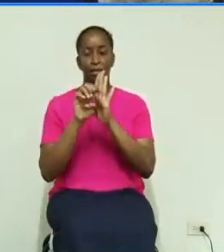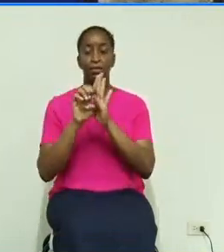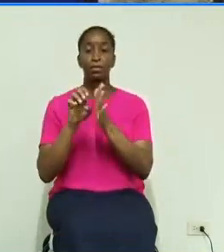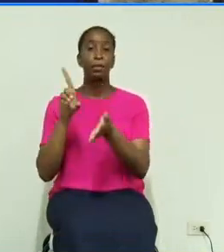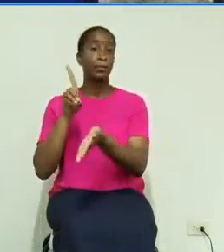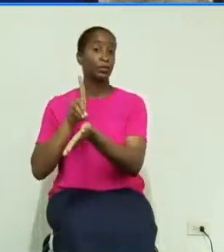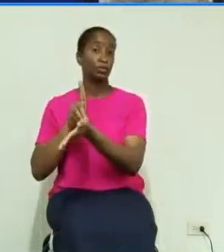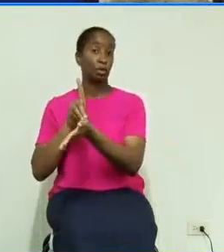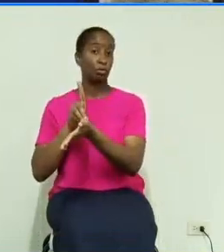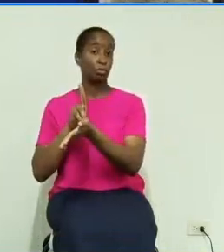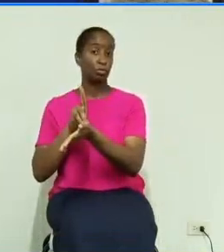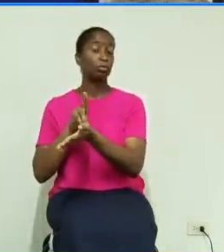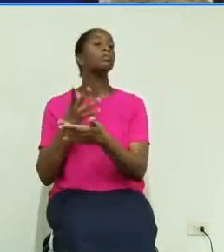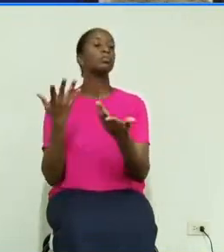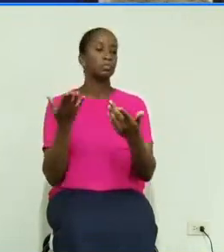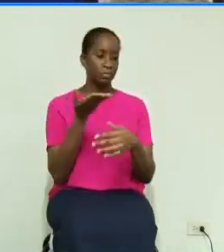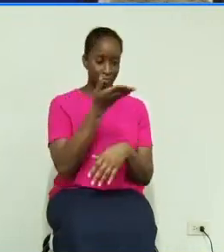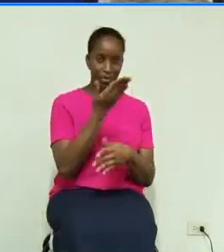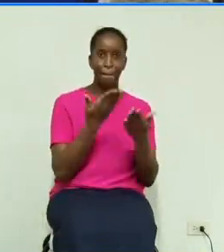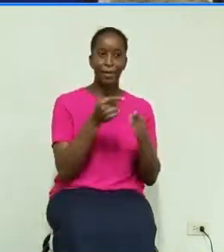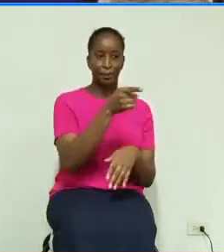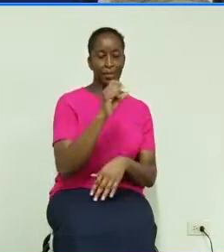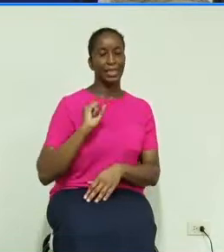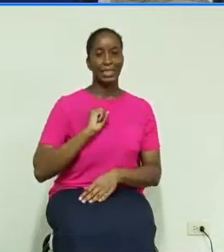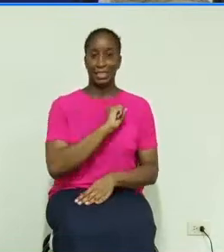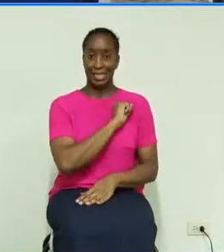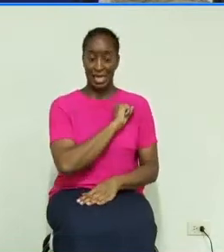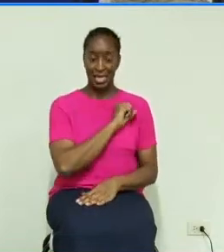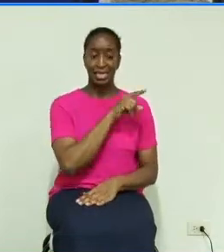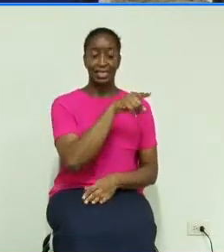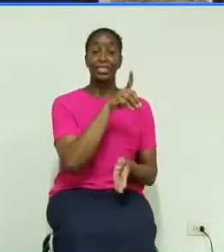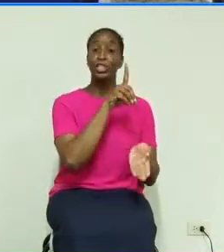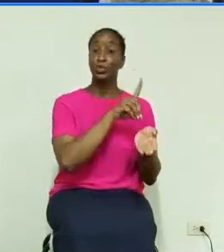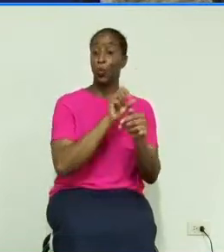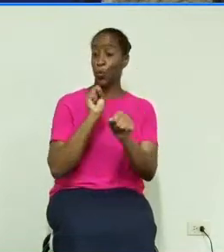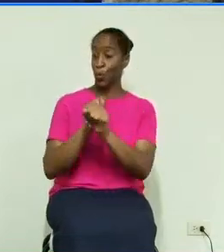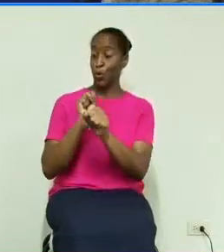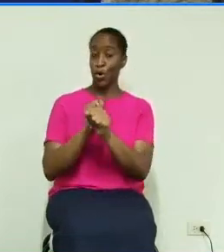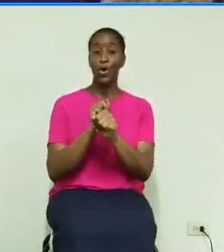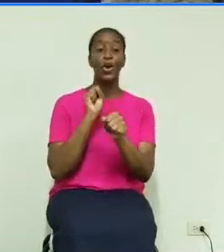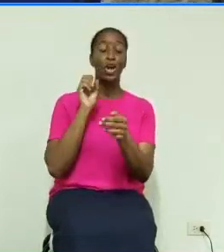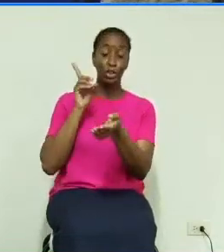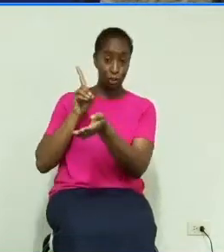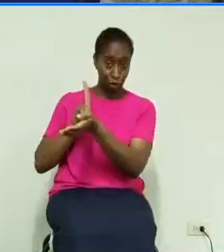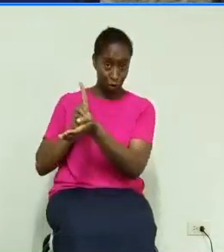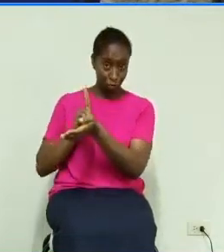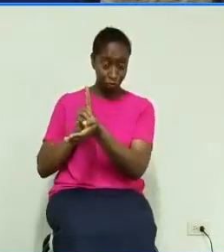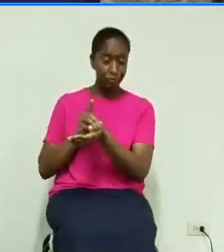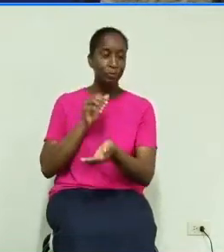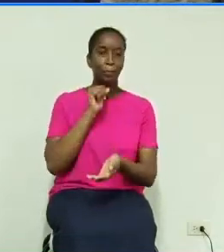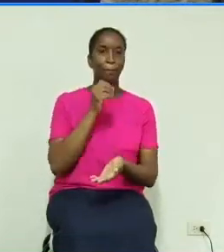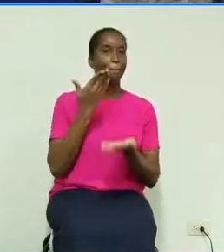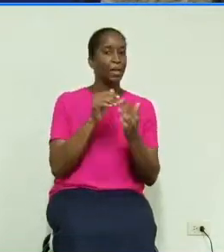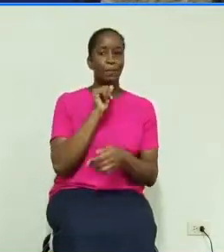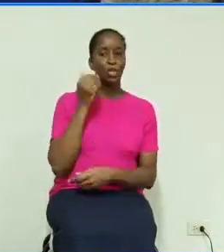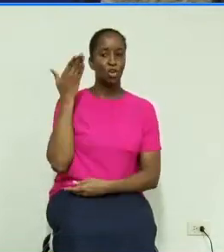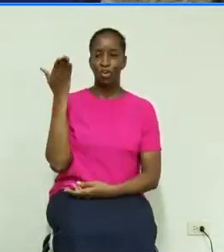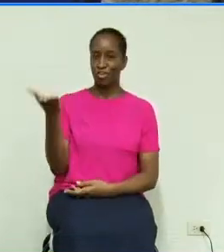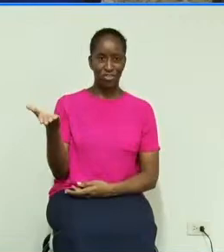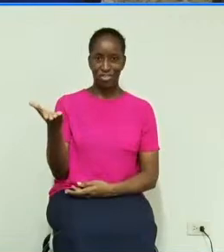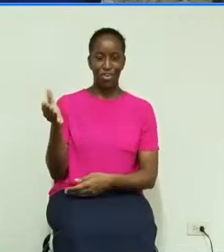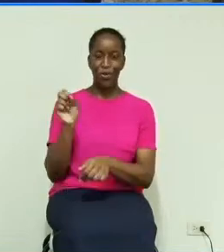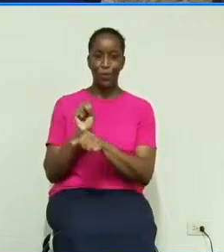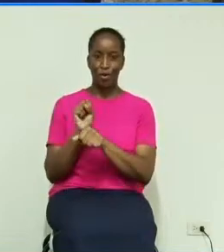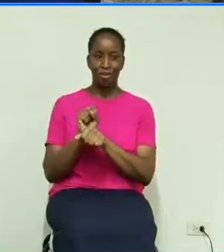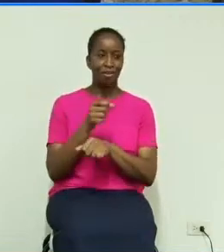you are not there, if you are not in your office, if you are in the Senate the whole day, you can't